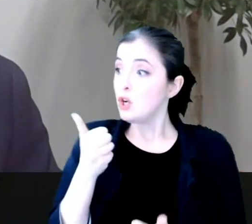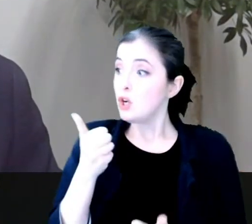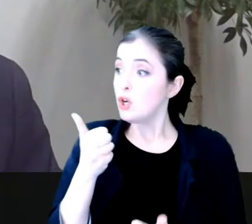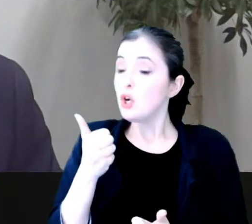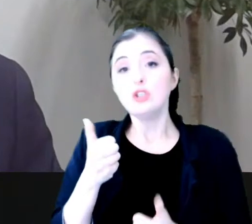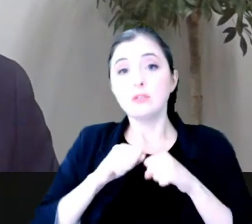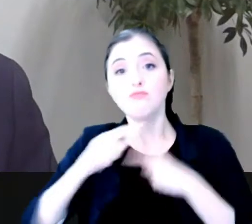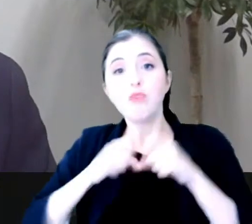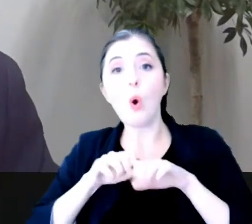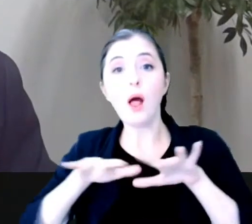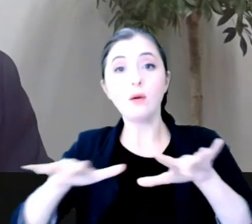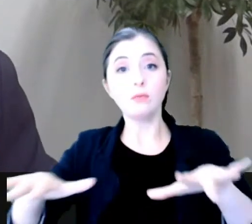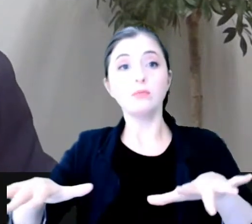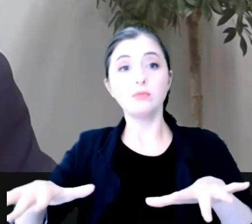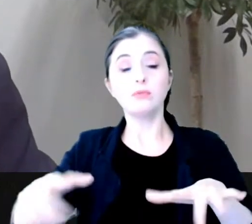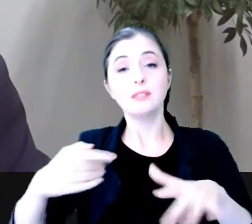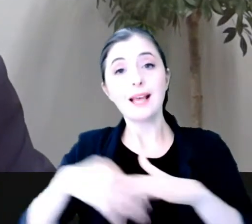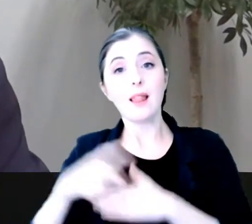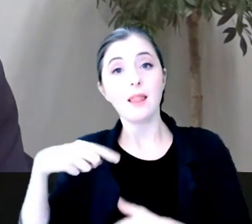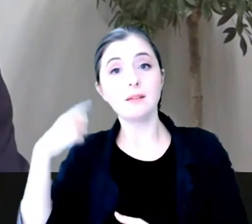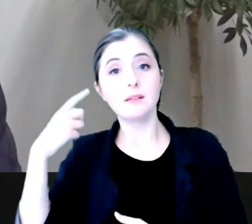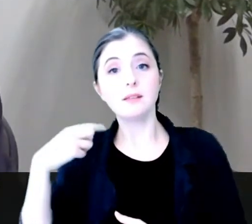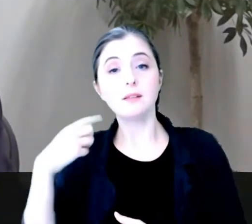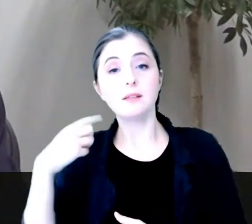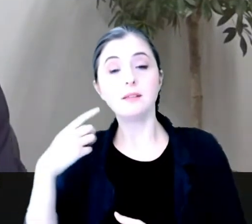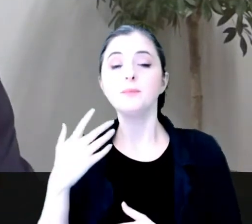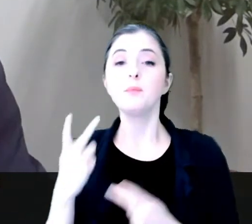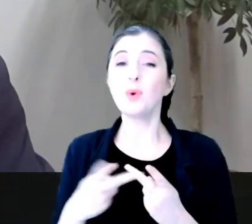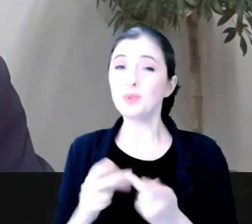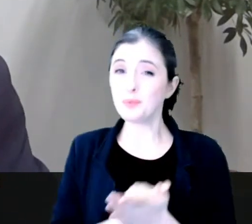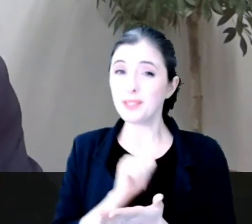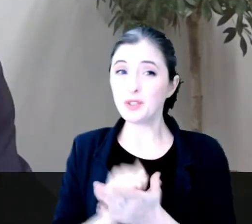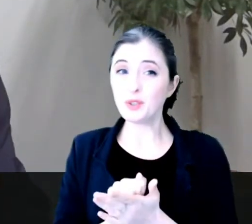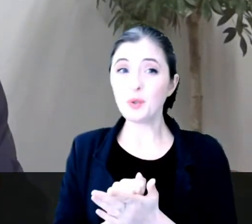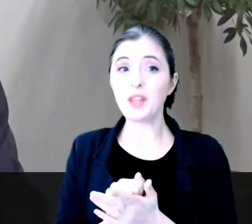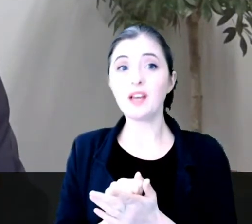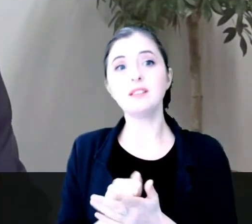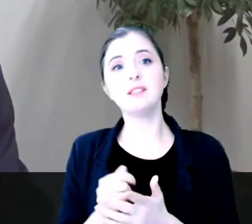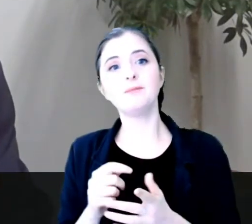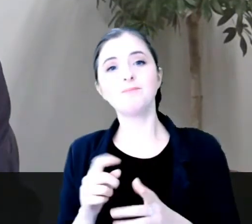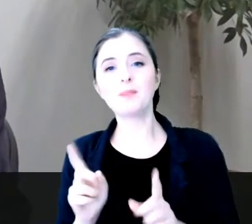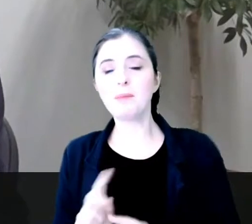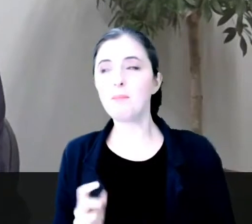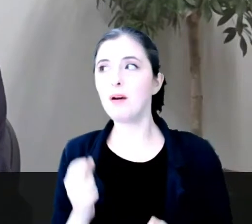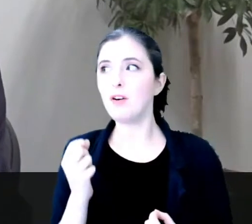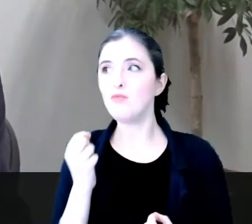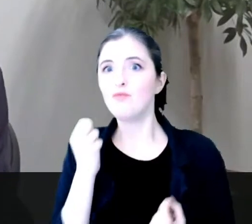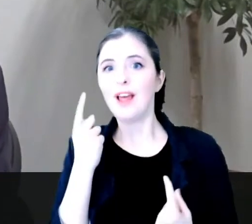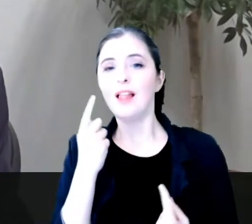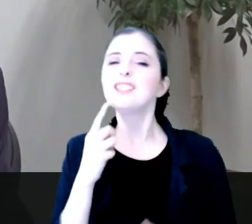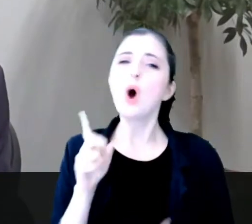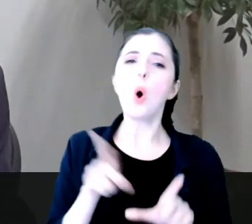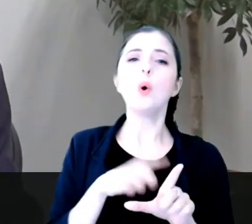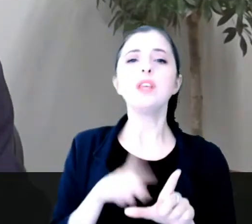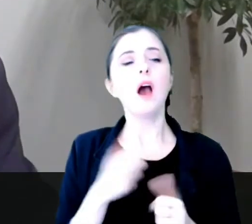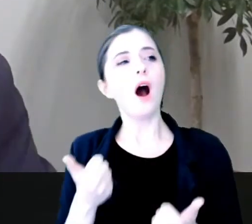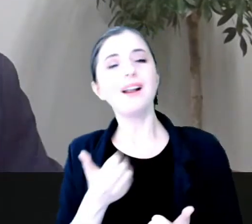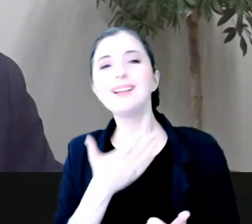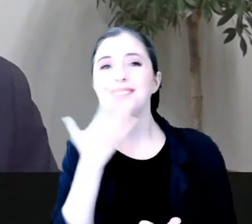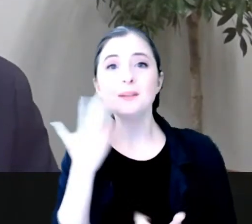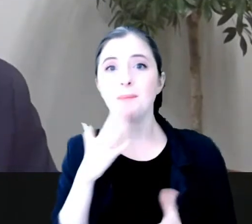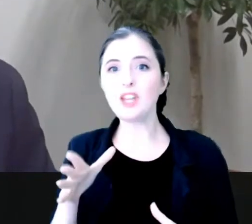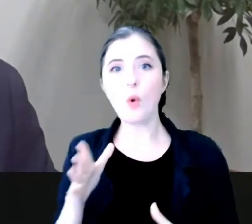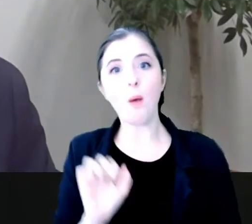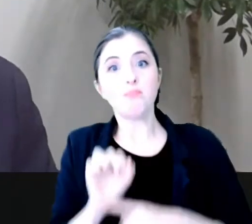in London. We've got to make sure that young Londoners realised just because they're young, they're not immune from catching the virus or